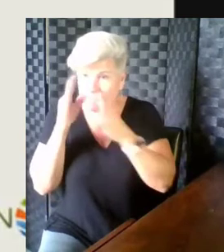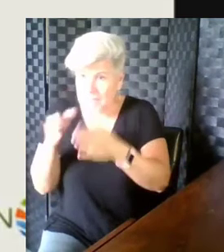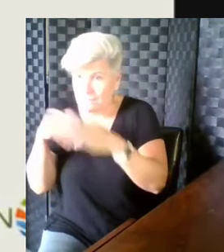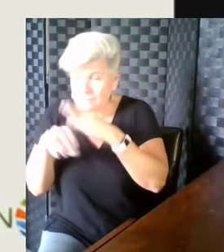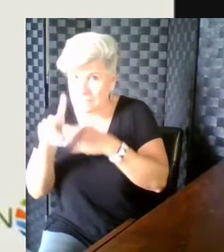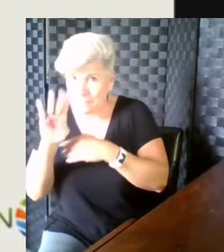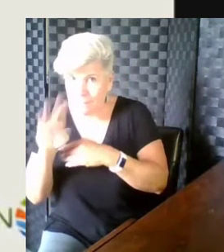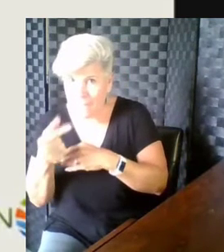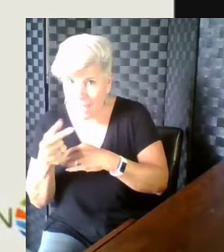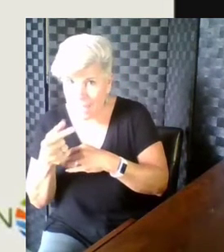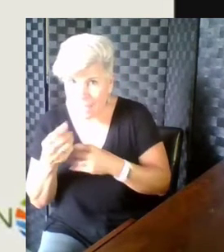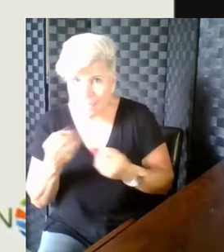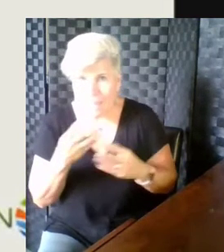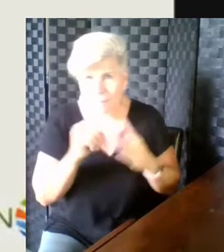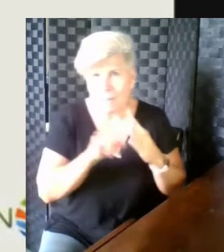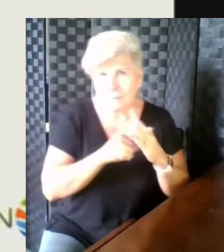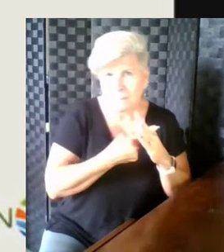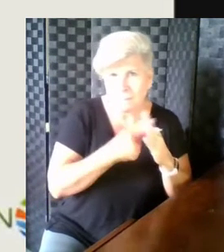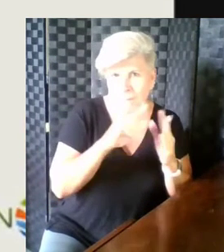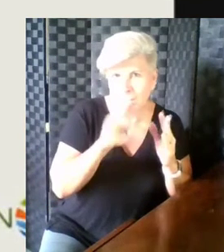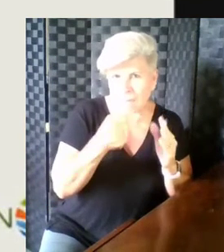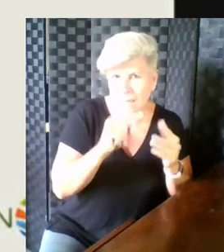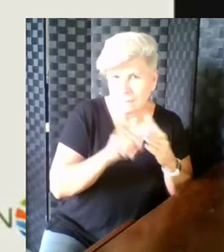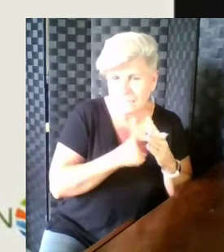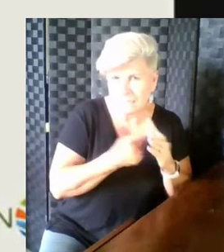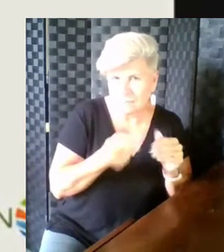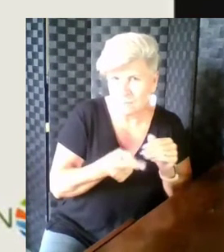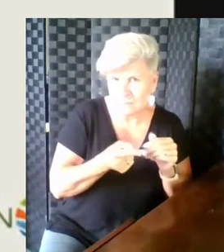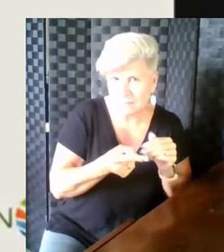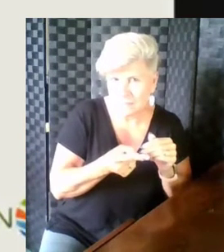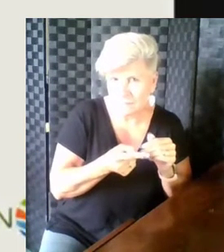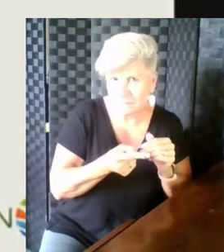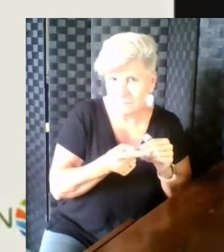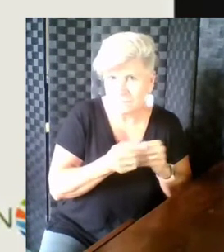marshmallows left in the bag. How many marshmallows were in the bag to begin with?